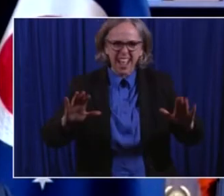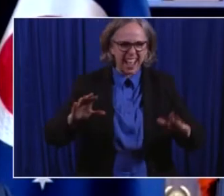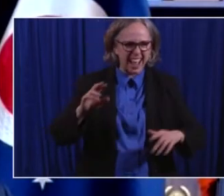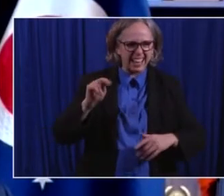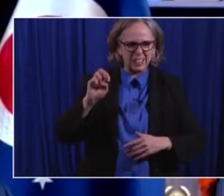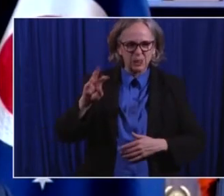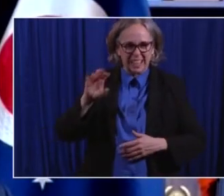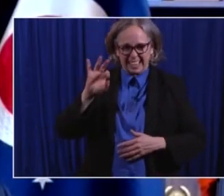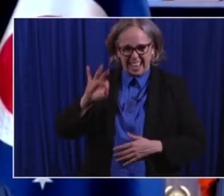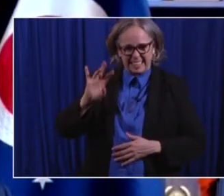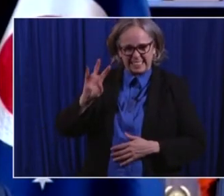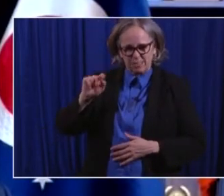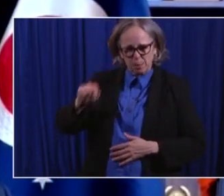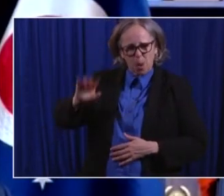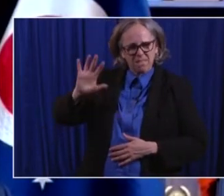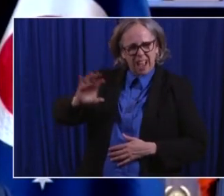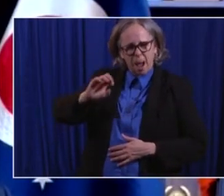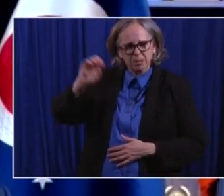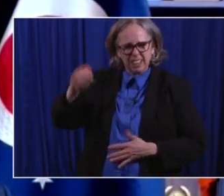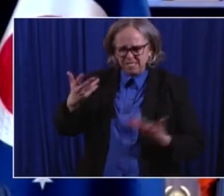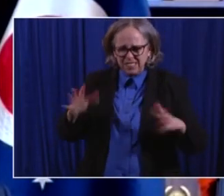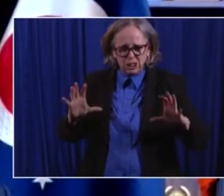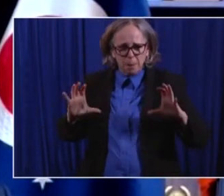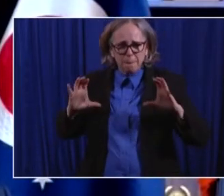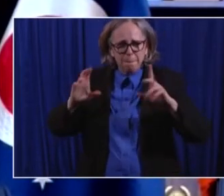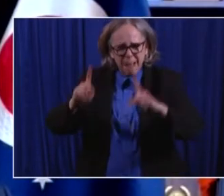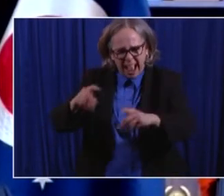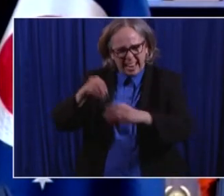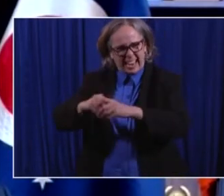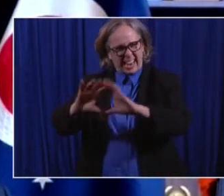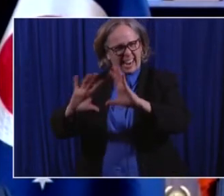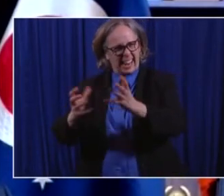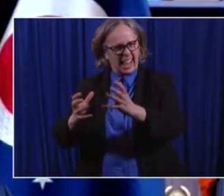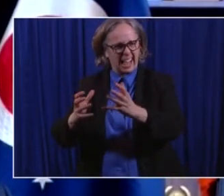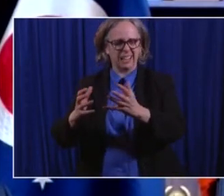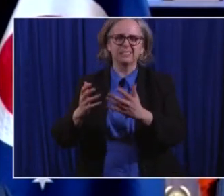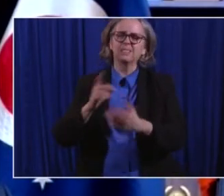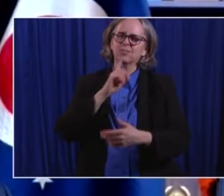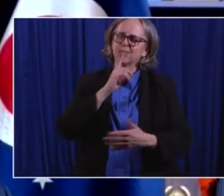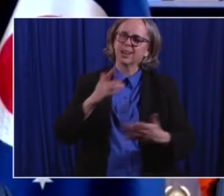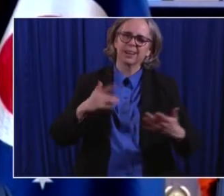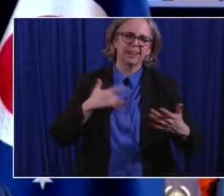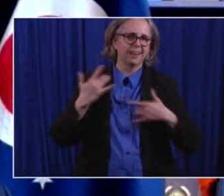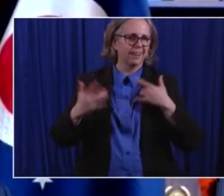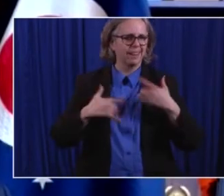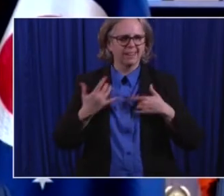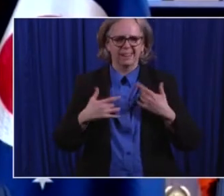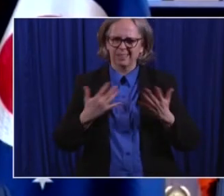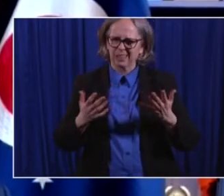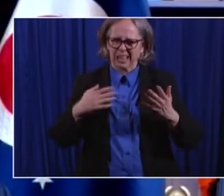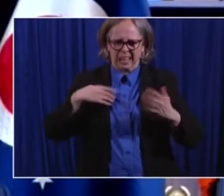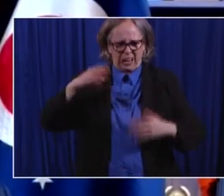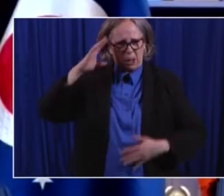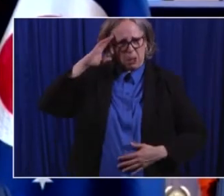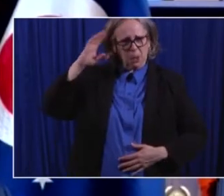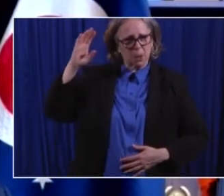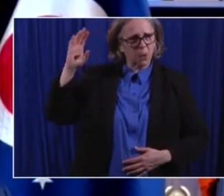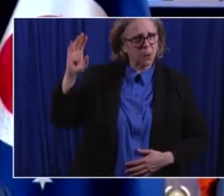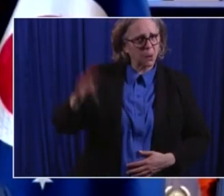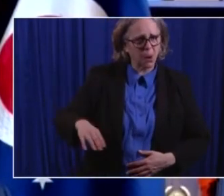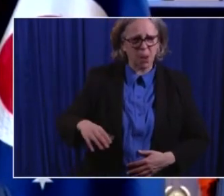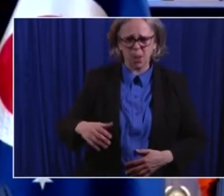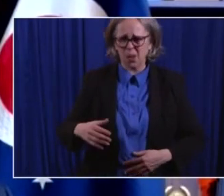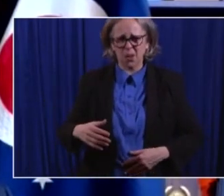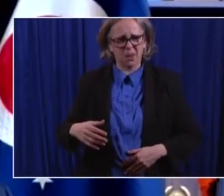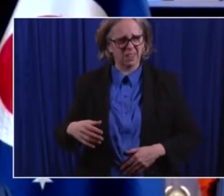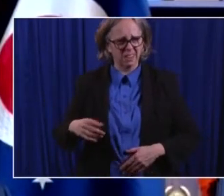already back with in-person education. We know that the commitment for all of them to be back who took the vaccine starts on Monday. And